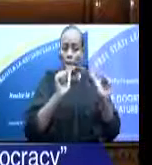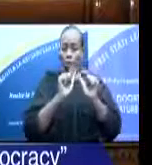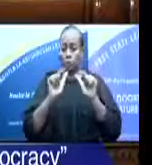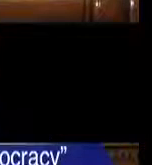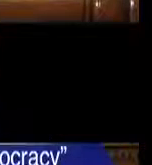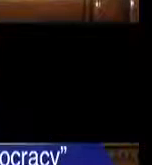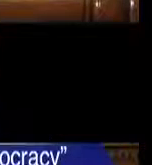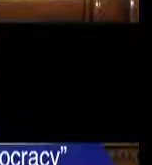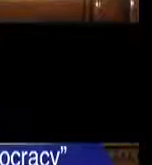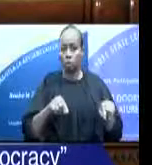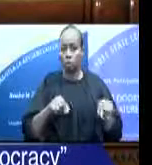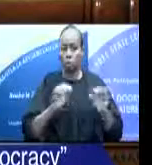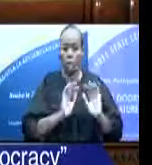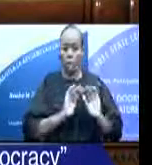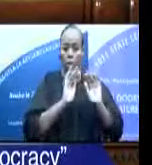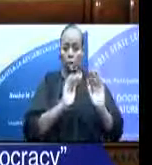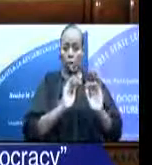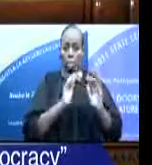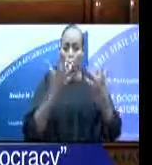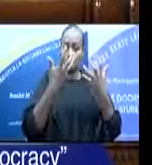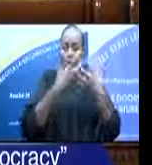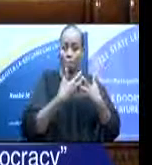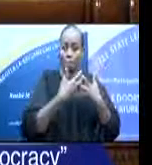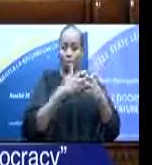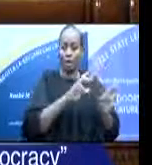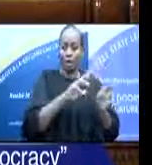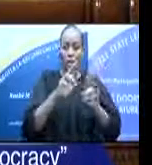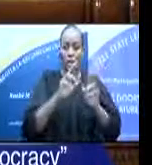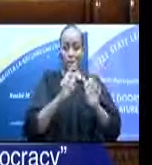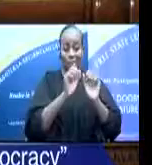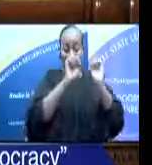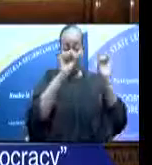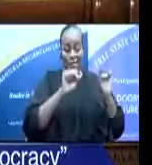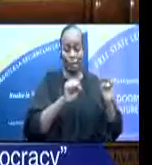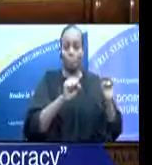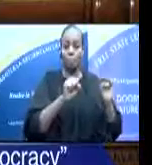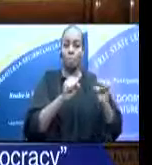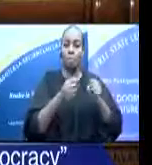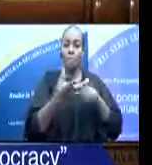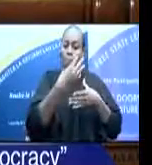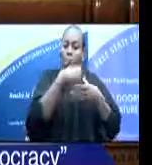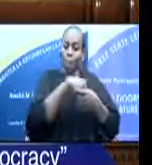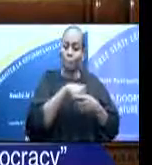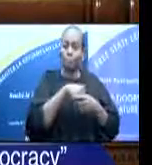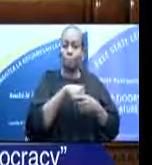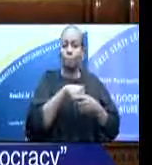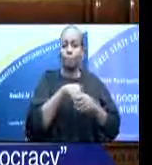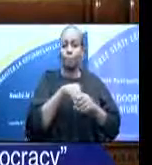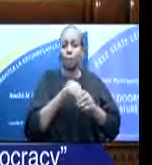care in line with the referral system. The service includes pre-hospitals and